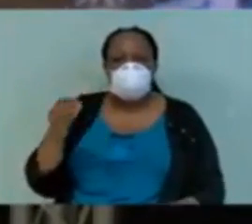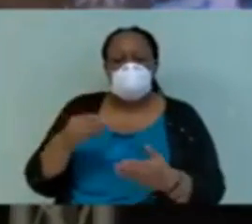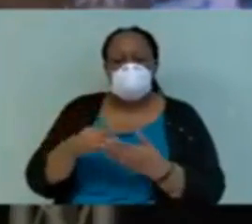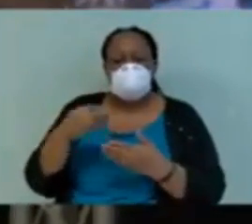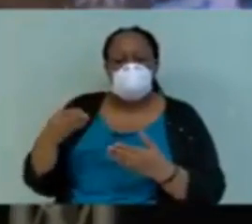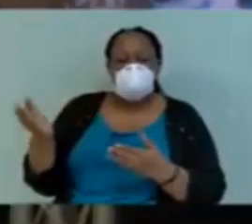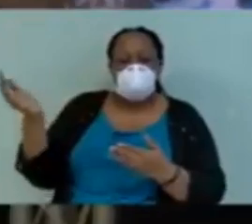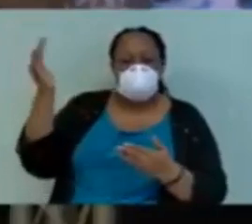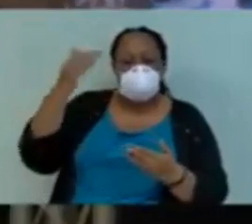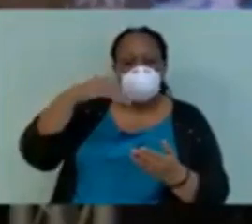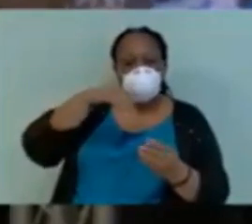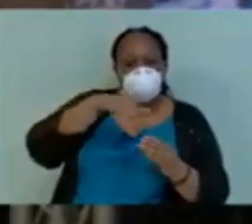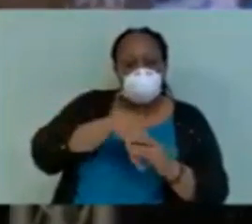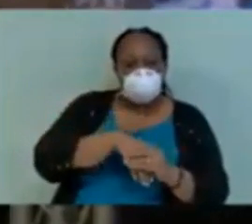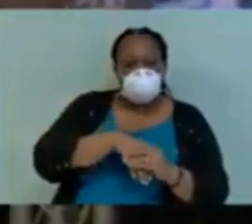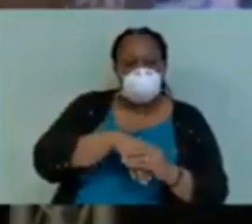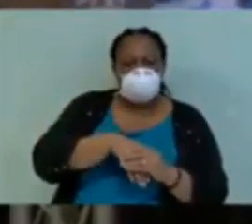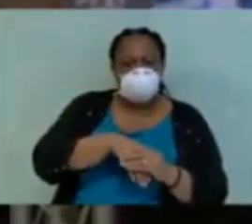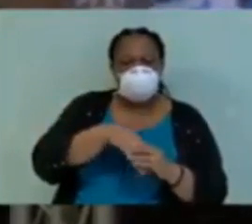customers.